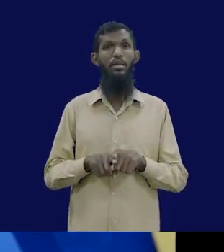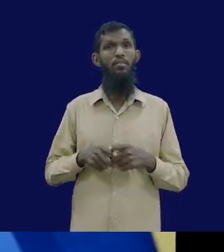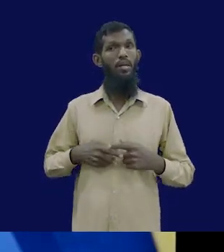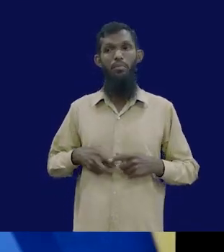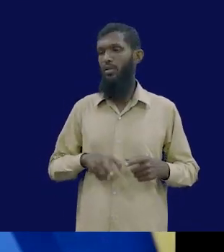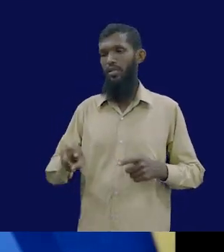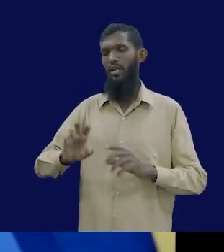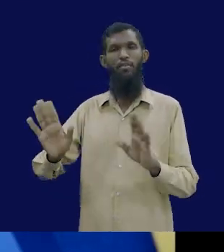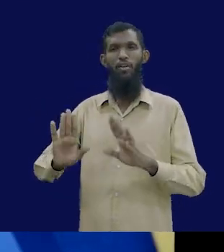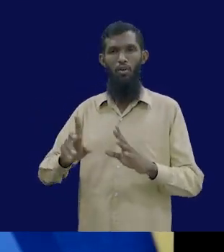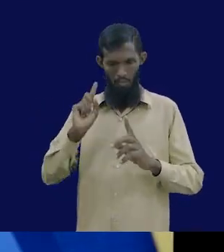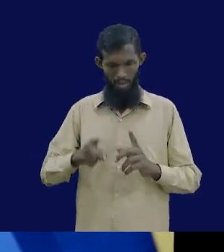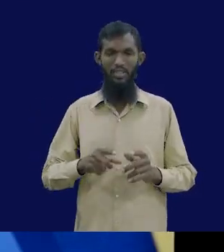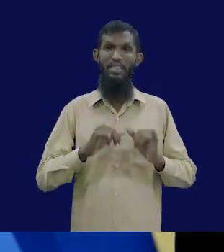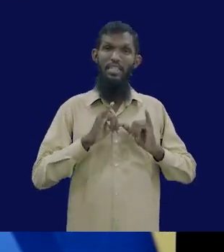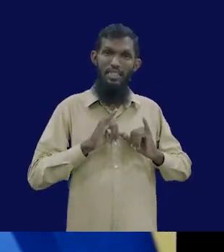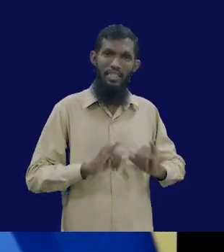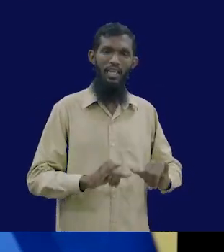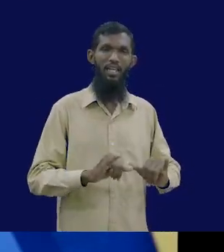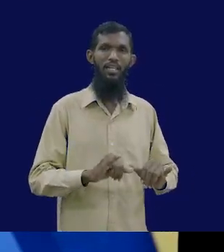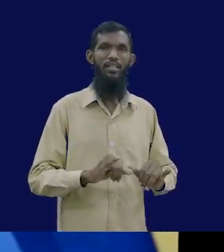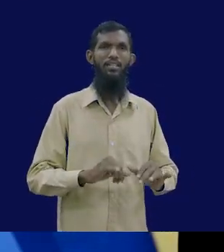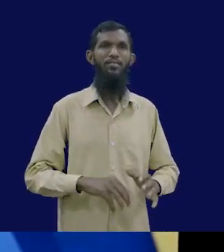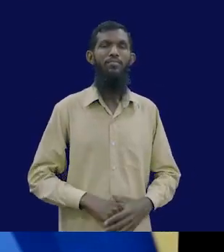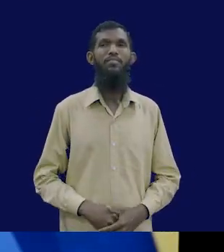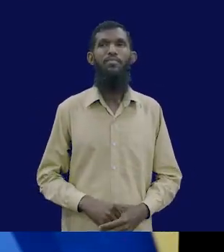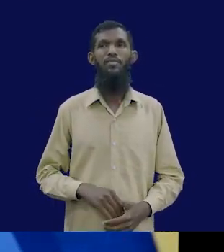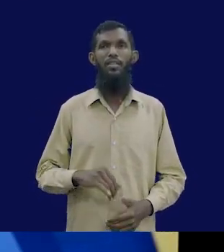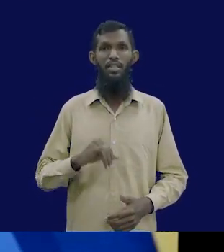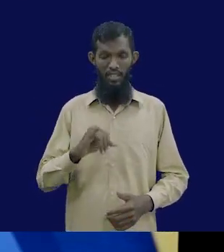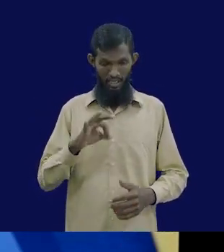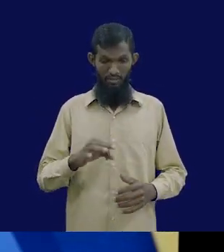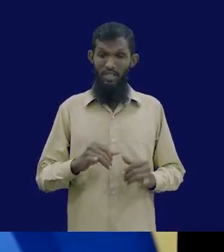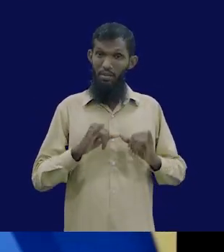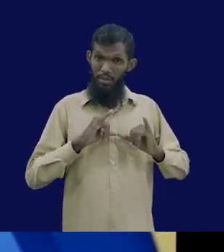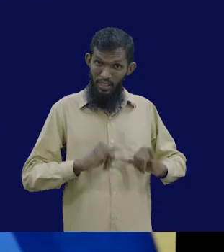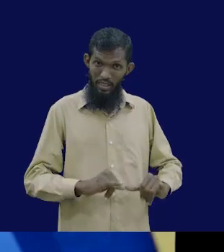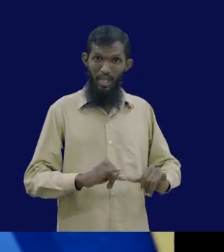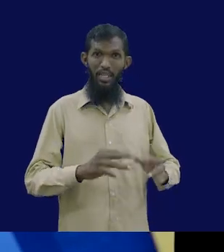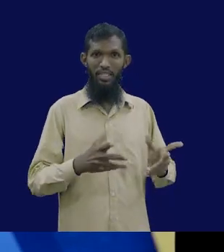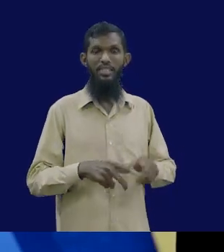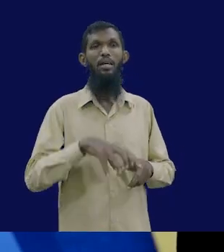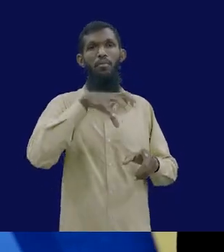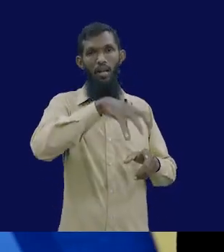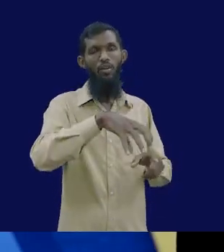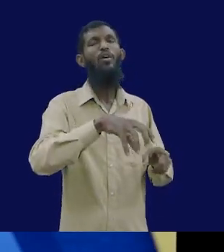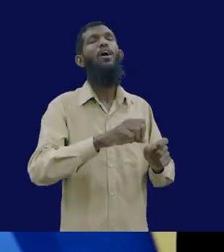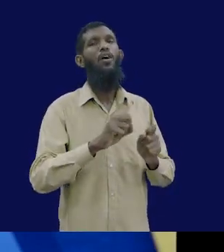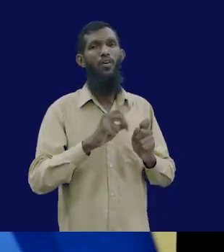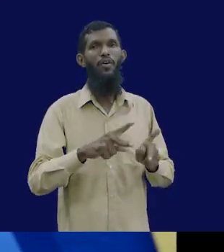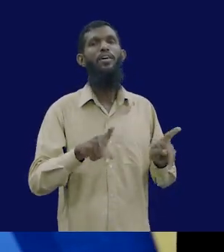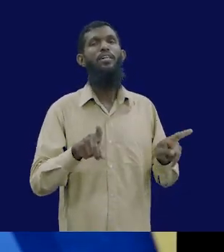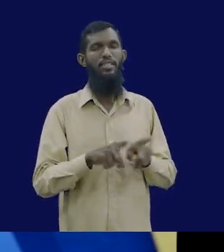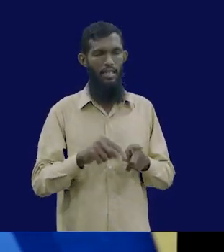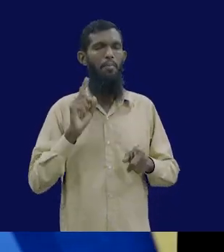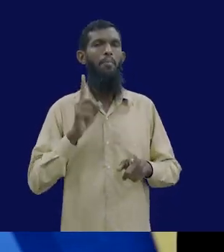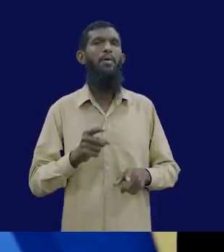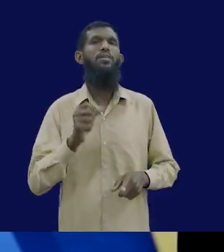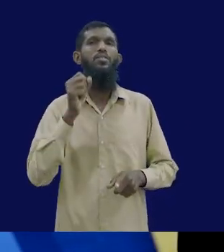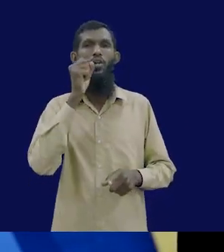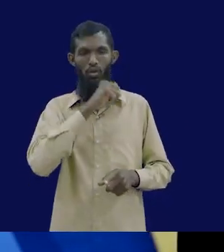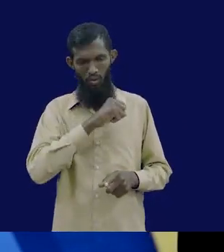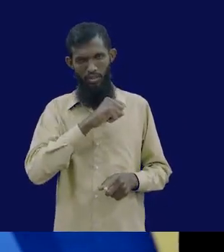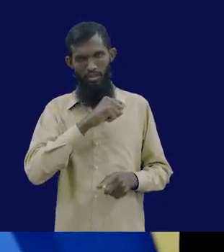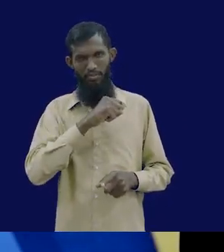be a traveler. If he is not a traveler, meaning he's residing in his home, in his country, in his